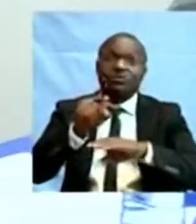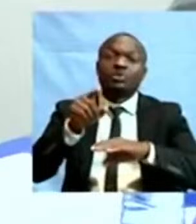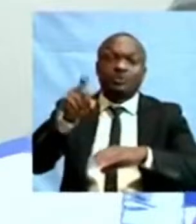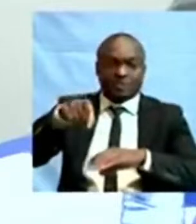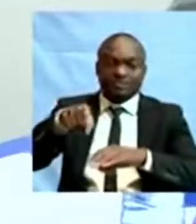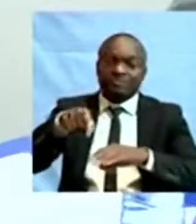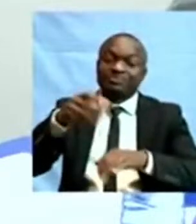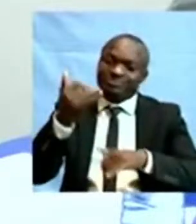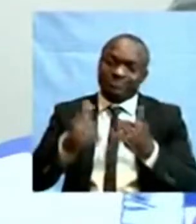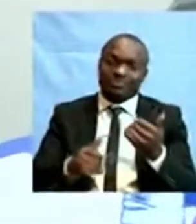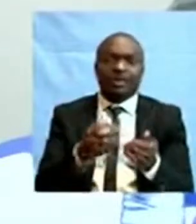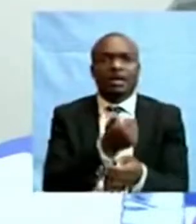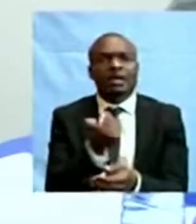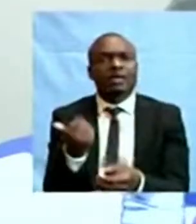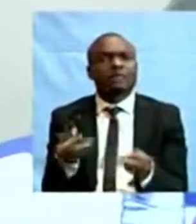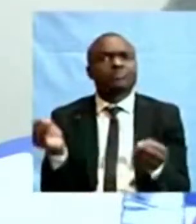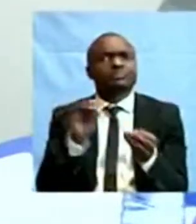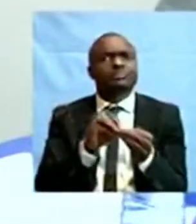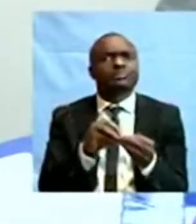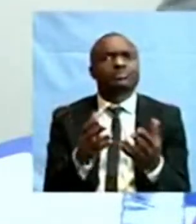rest there. Tim, any additions?